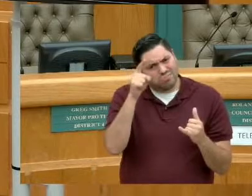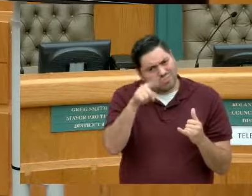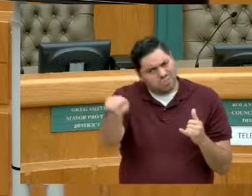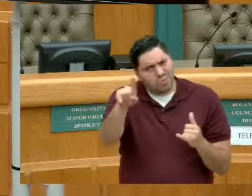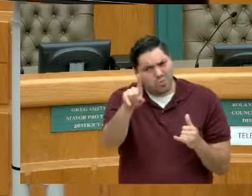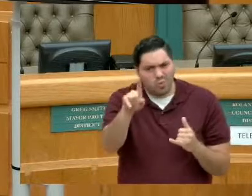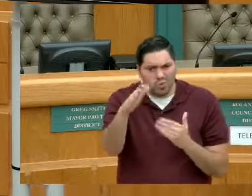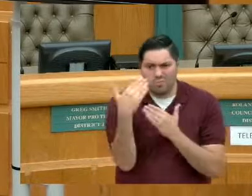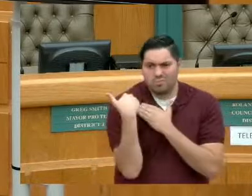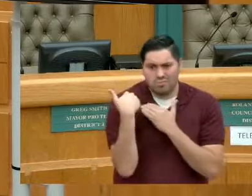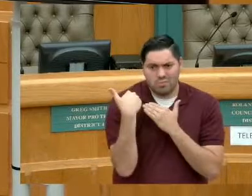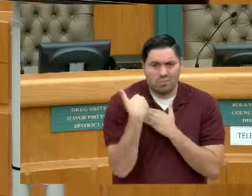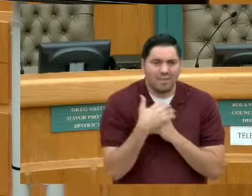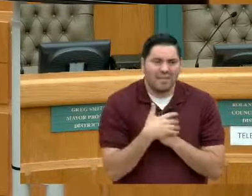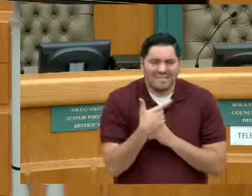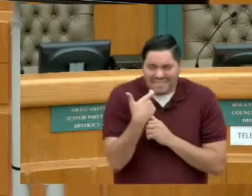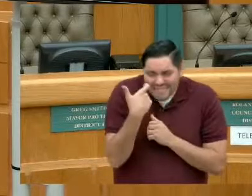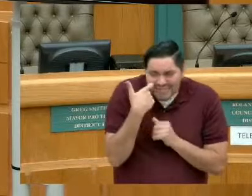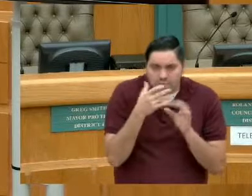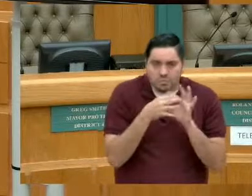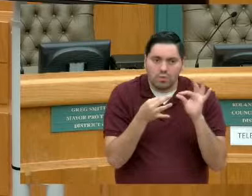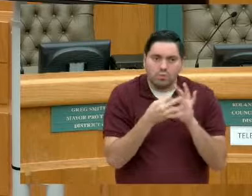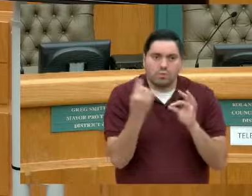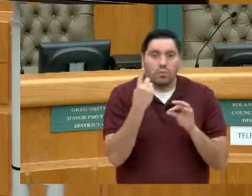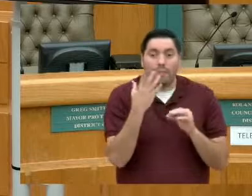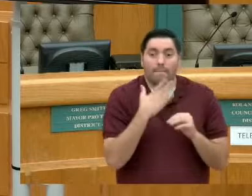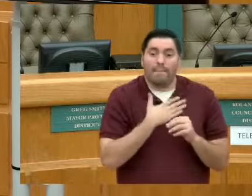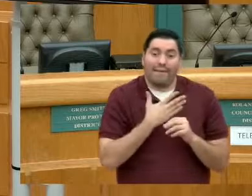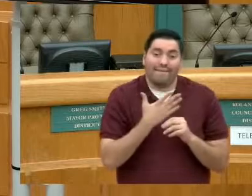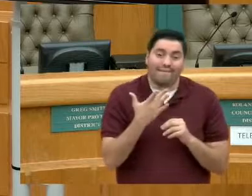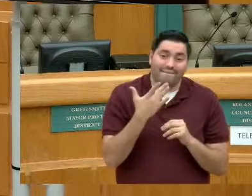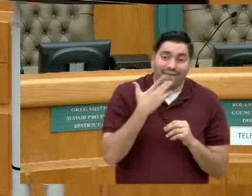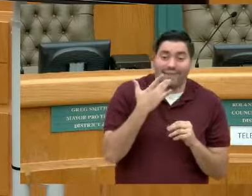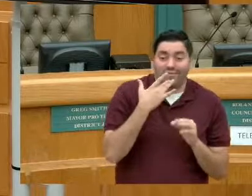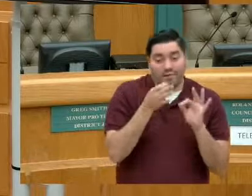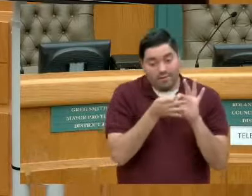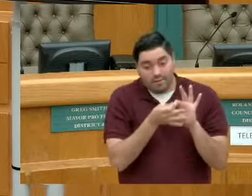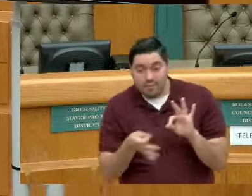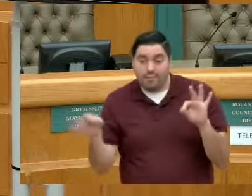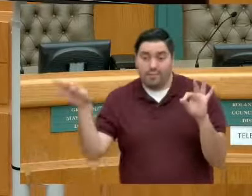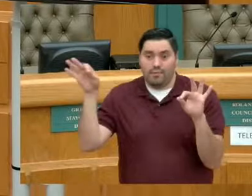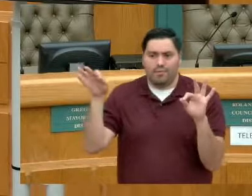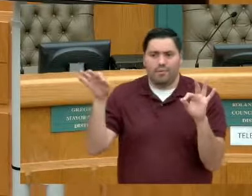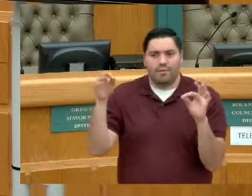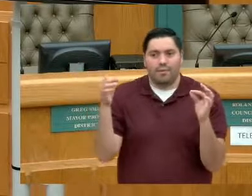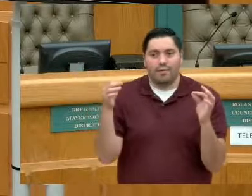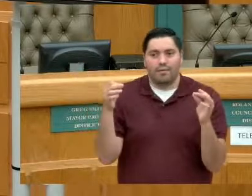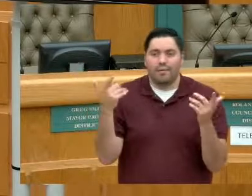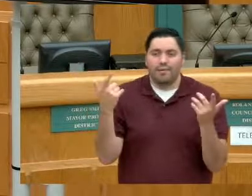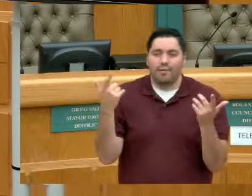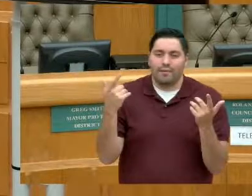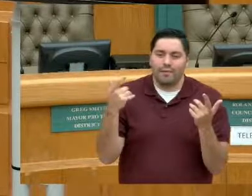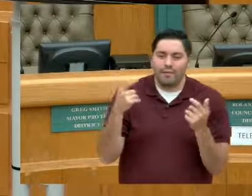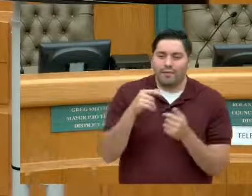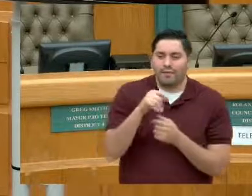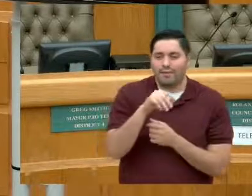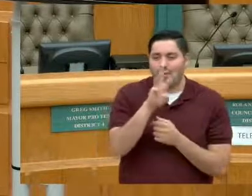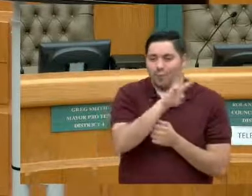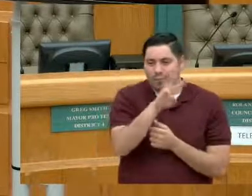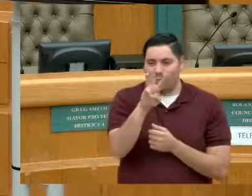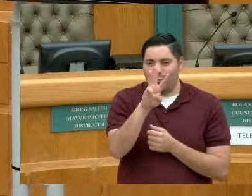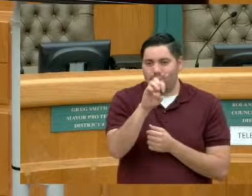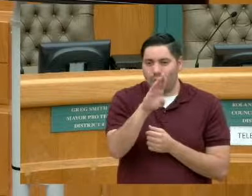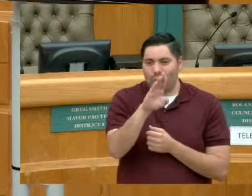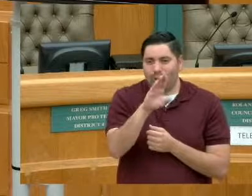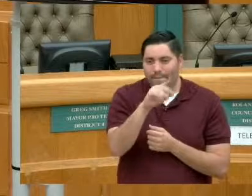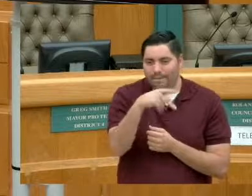I just told somebody that my favorite line of our opening web page in our